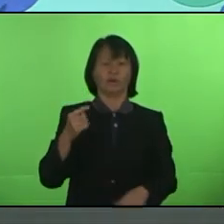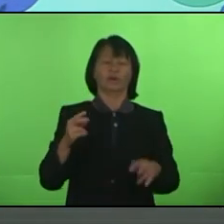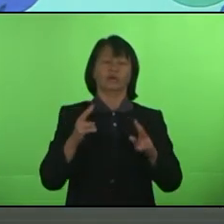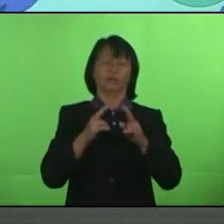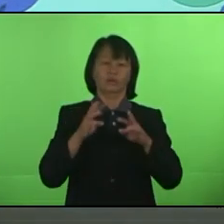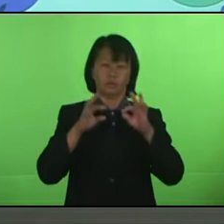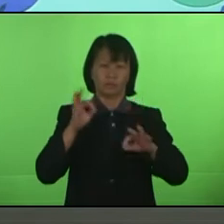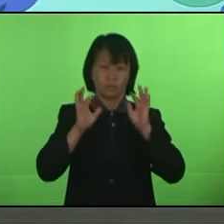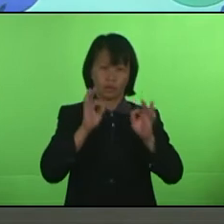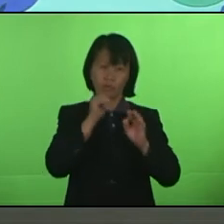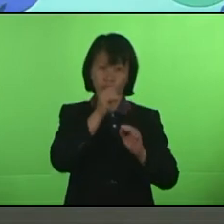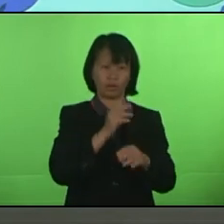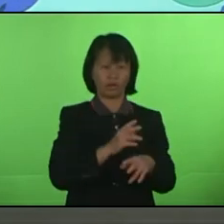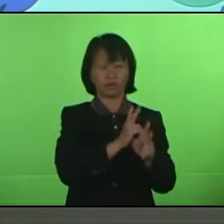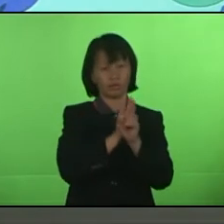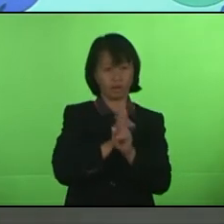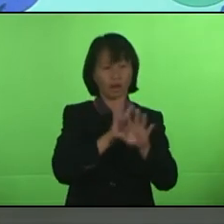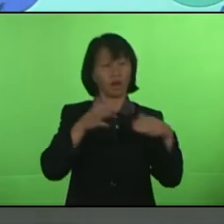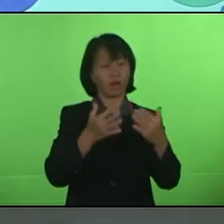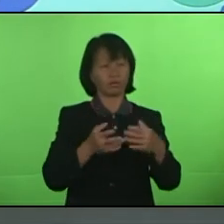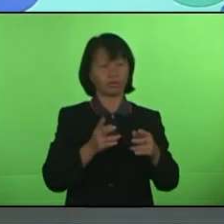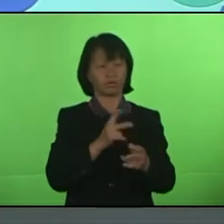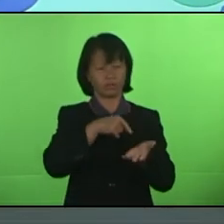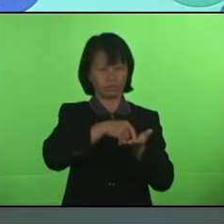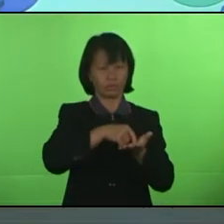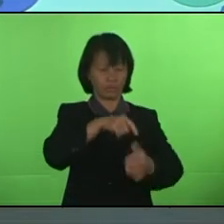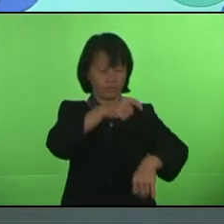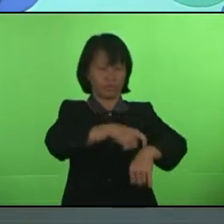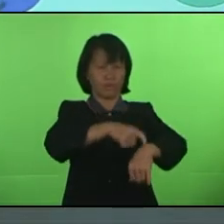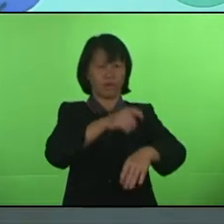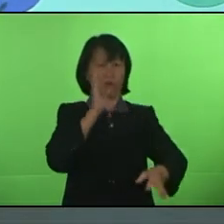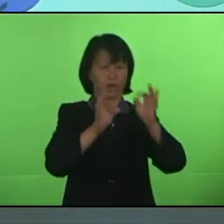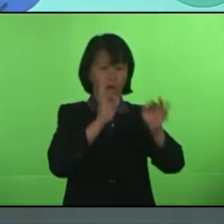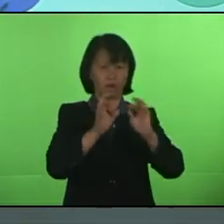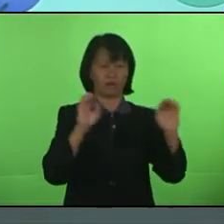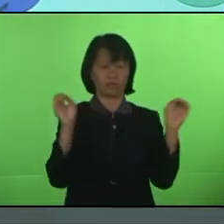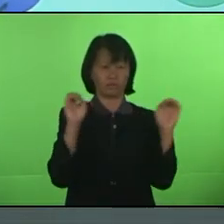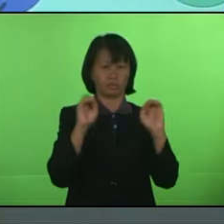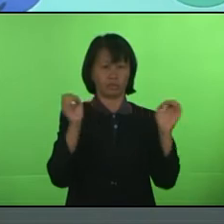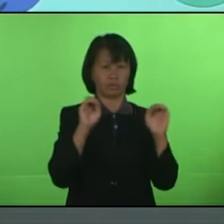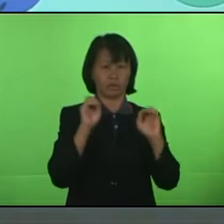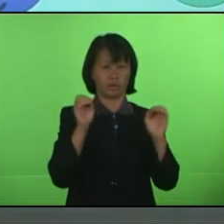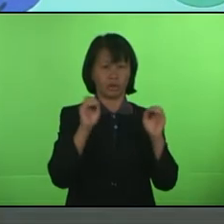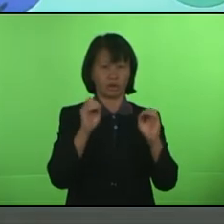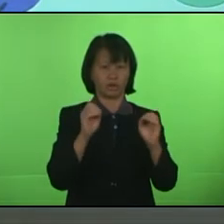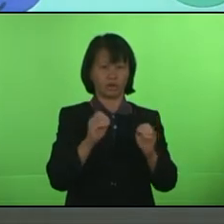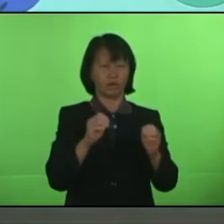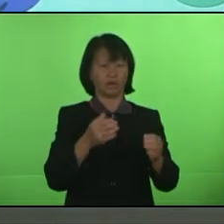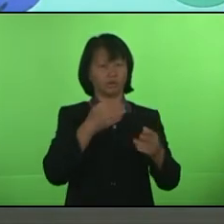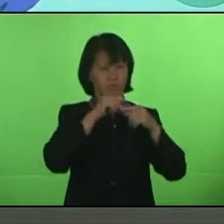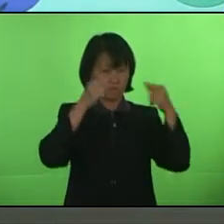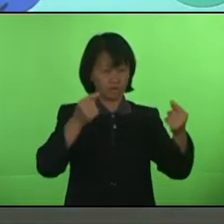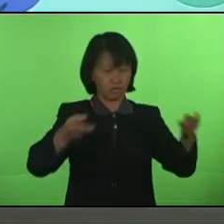if you are not very careful with how you spend your time. If you don't have great intrinsic